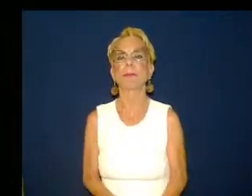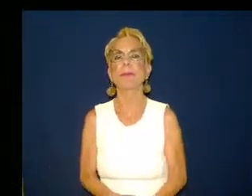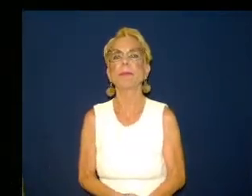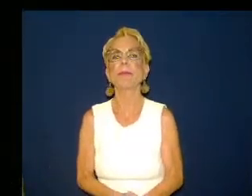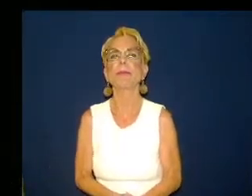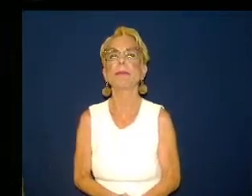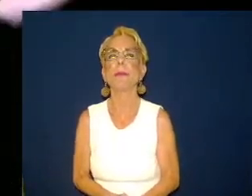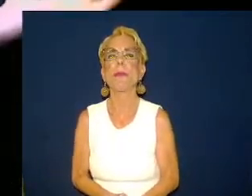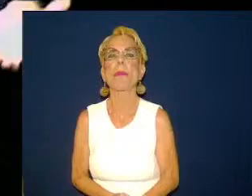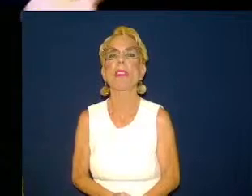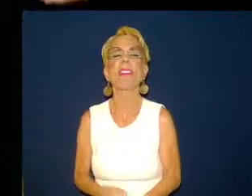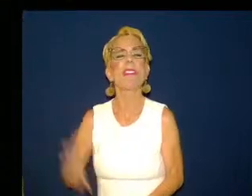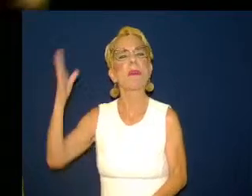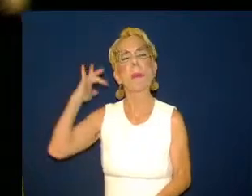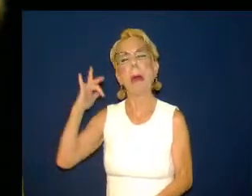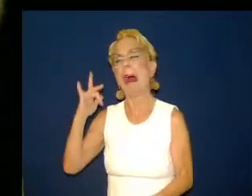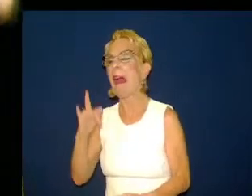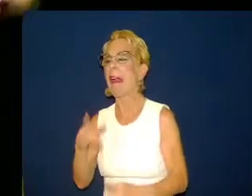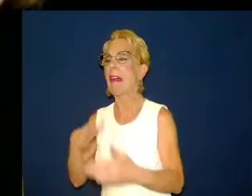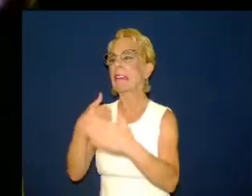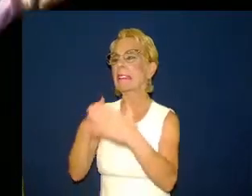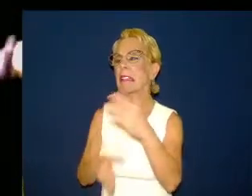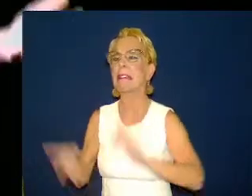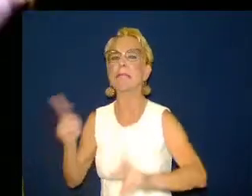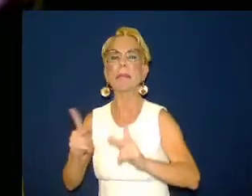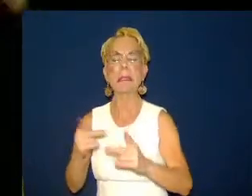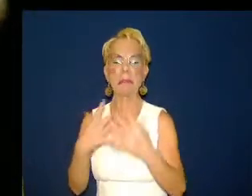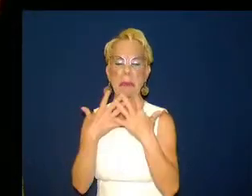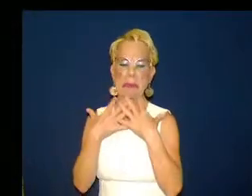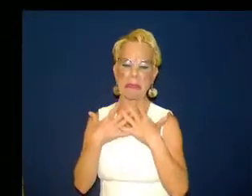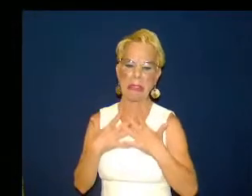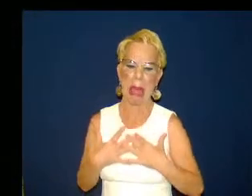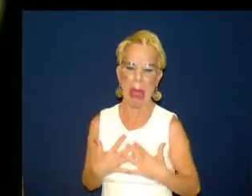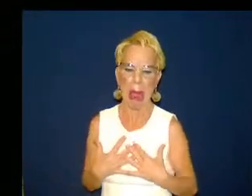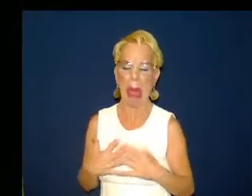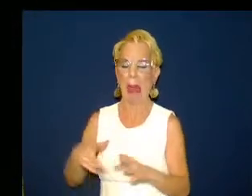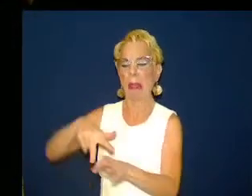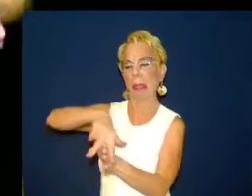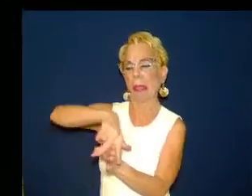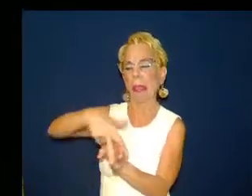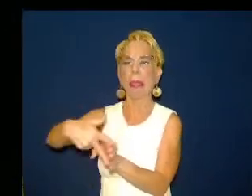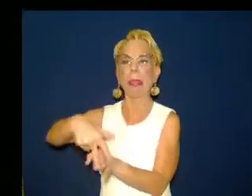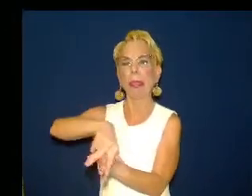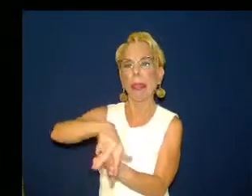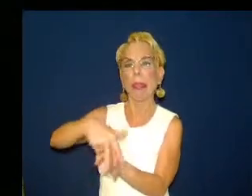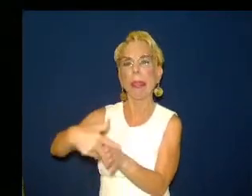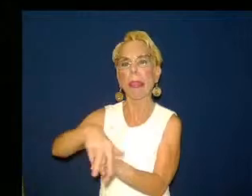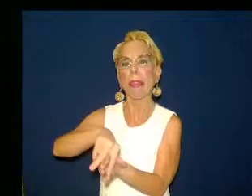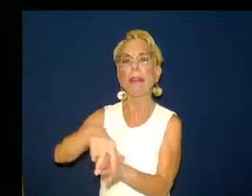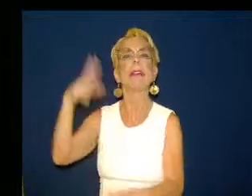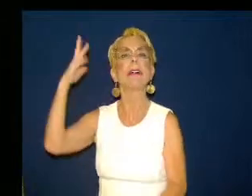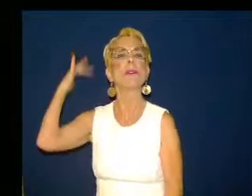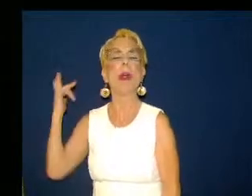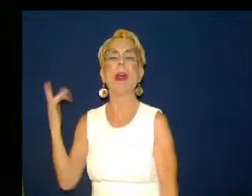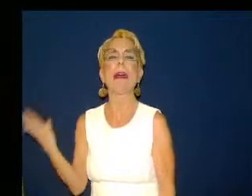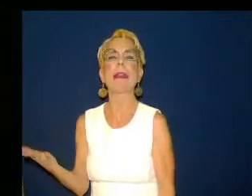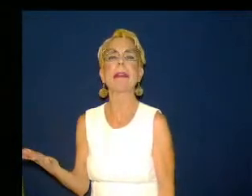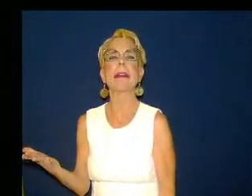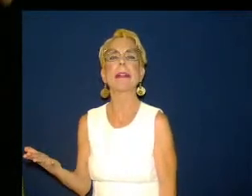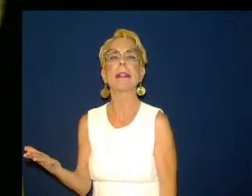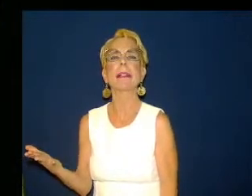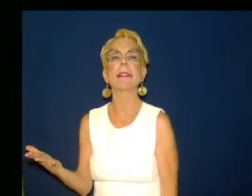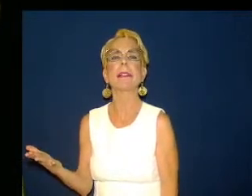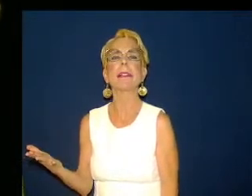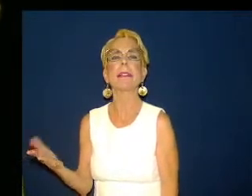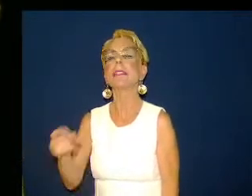why some of us in the Christian church, we're teeter-tottering. And reason why, Jesus may not be